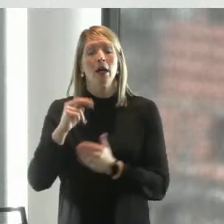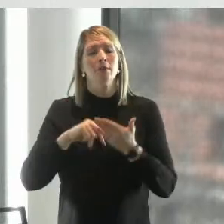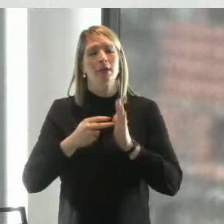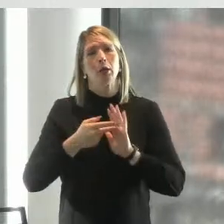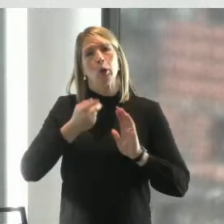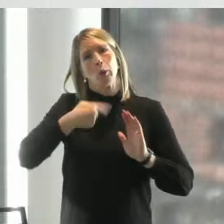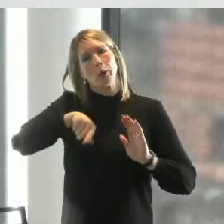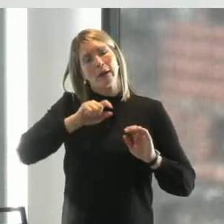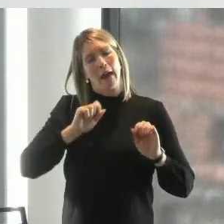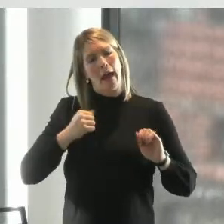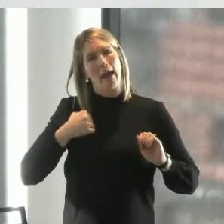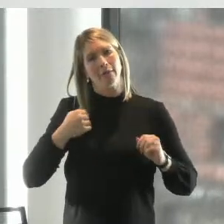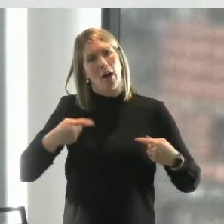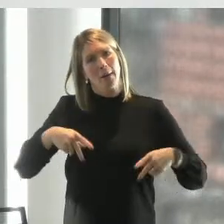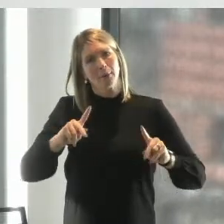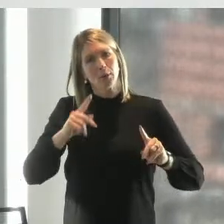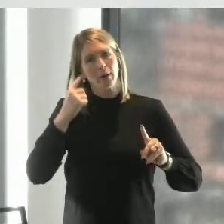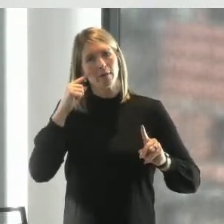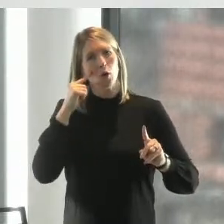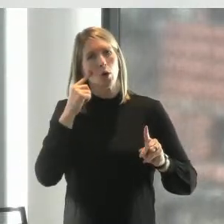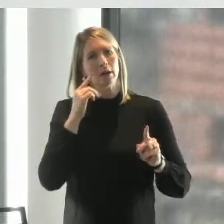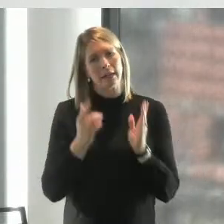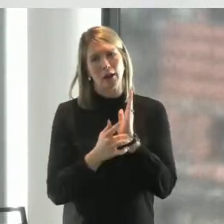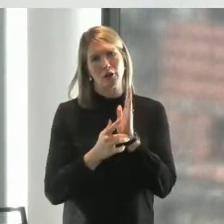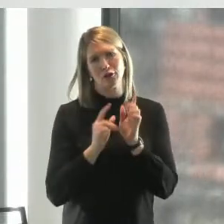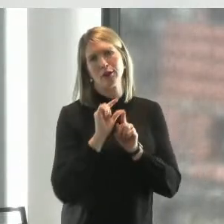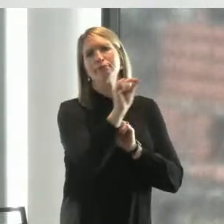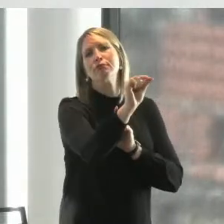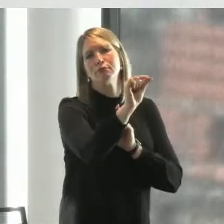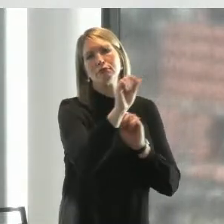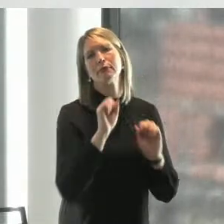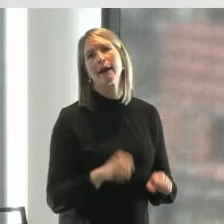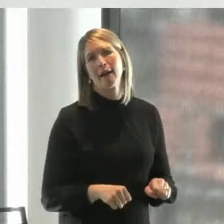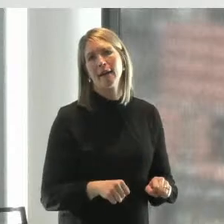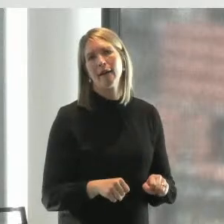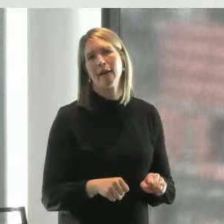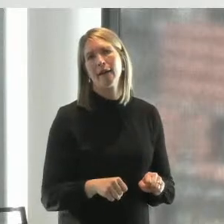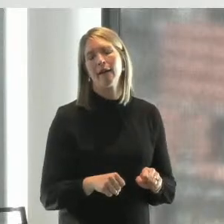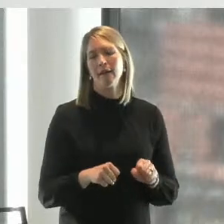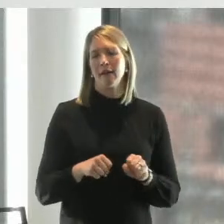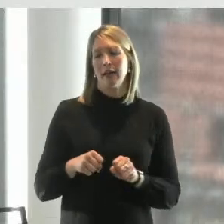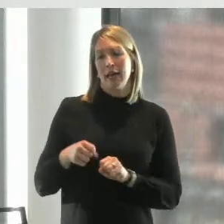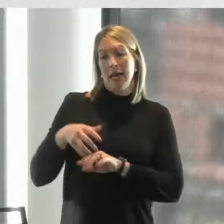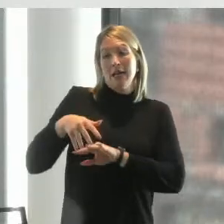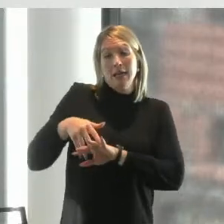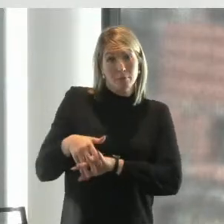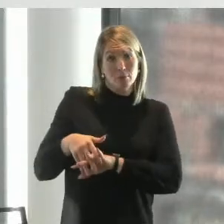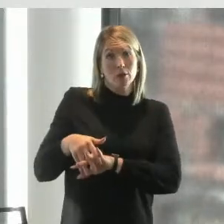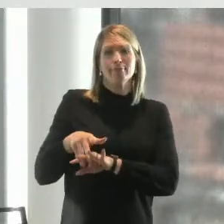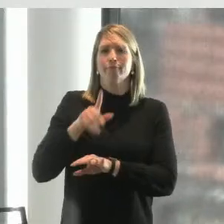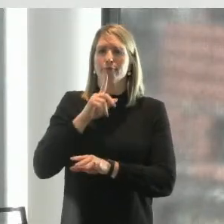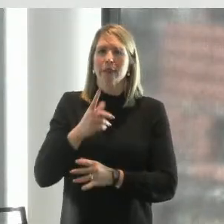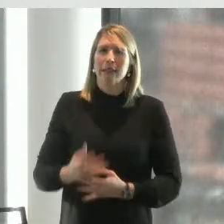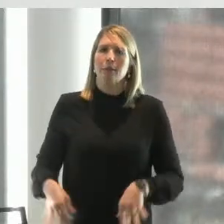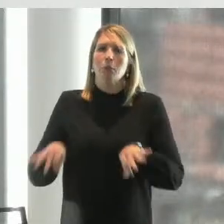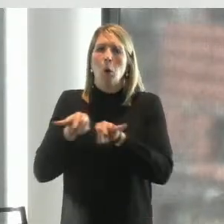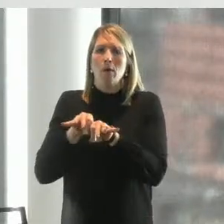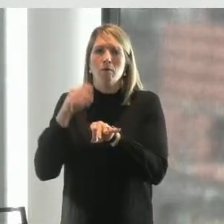this province moving forward, and increasing immigration is key to helping our province reach its full